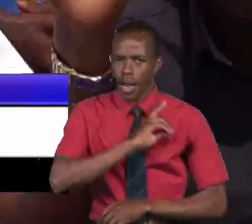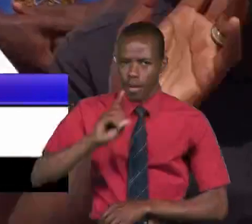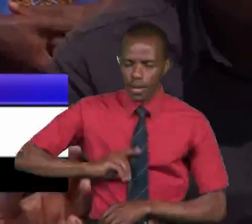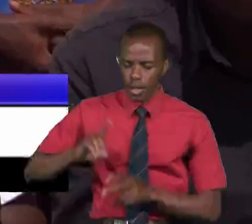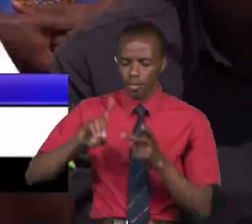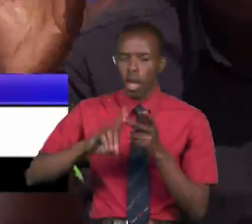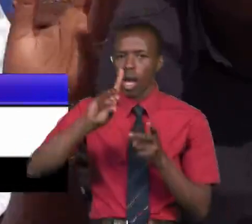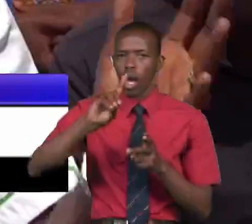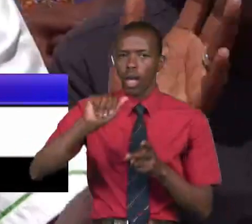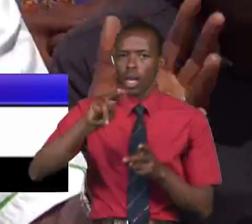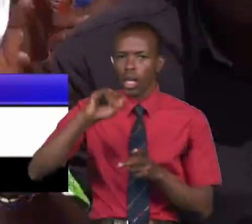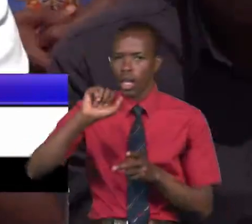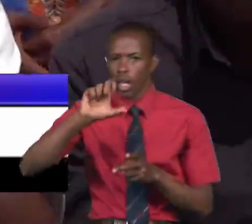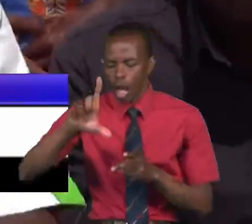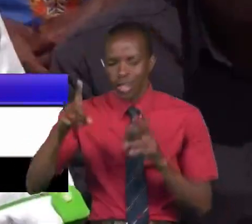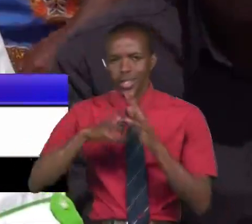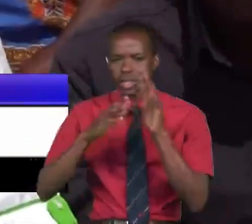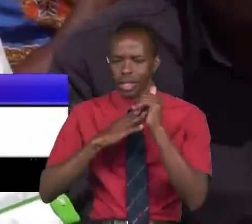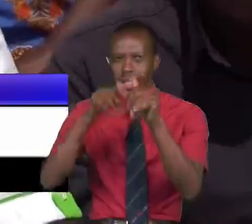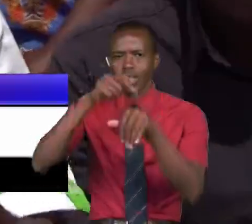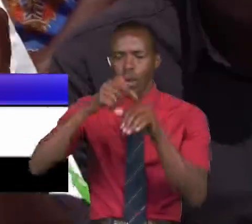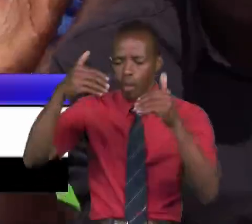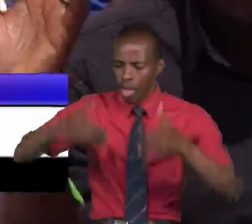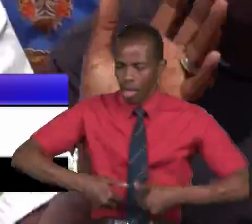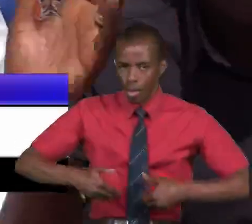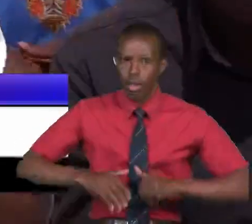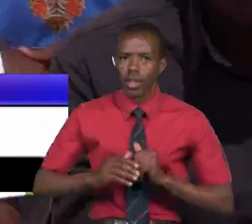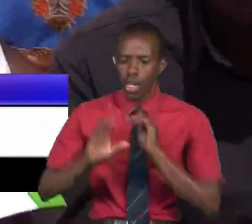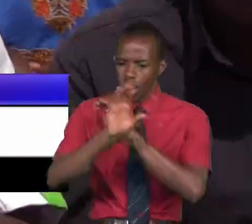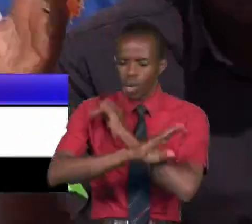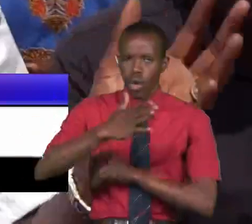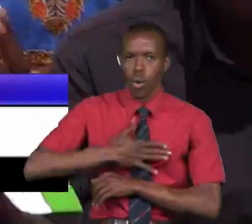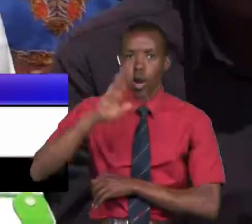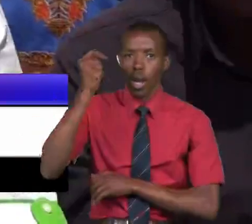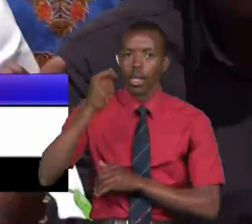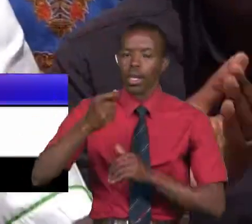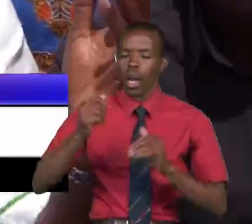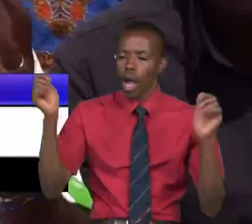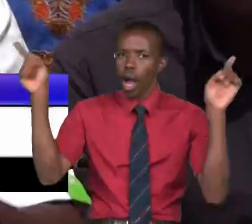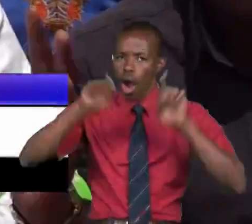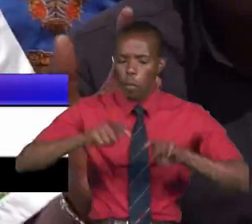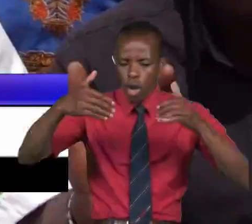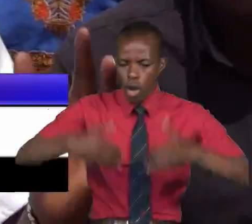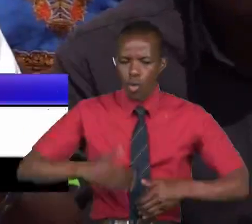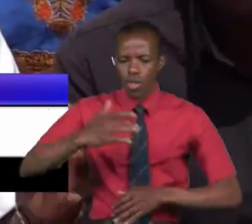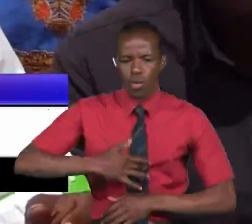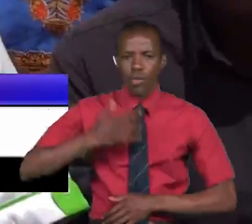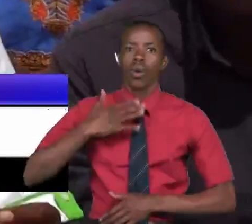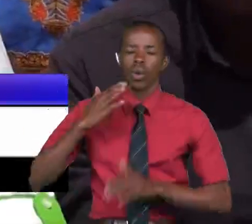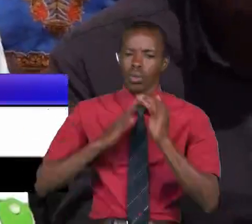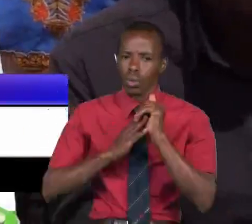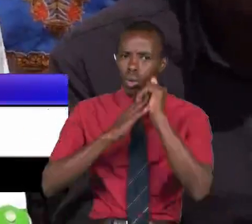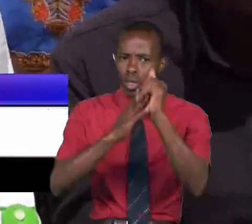mtu kama Daniel, walianza kuongoza wakiwa wanarika. Lakini hii nchi yetu ya Kenya, mwanarika akifika mahali ambao anataka